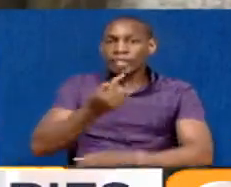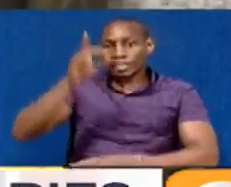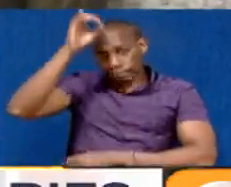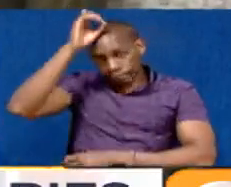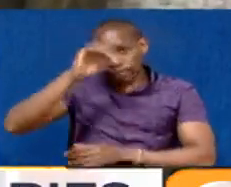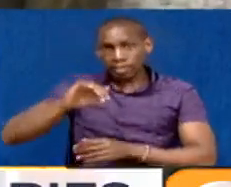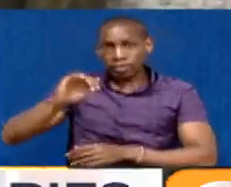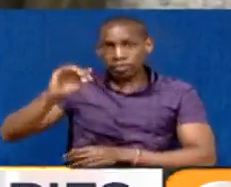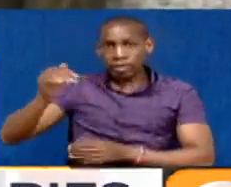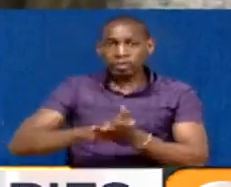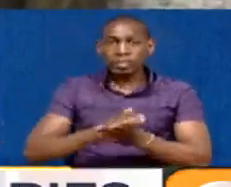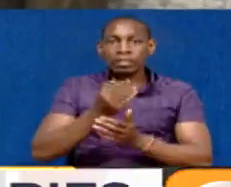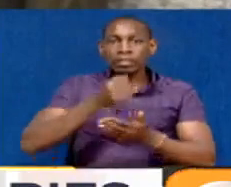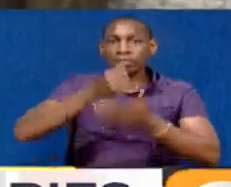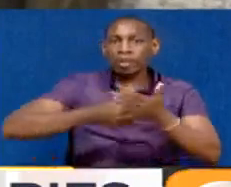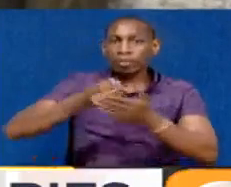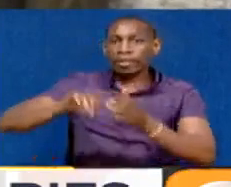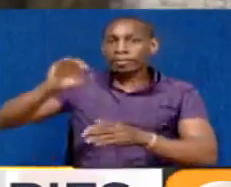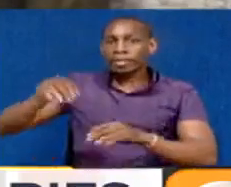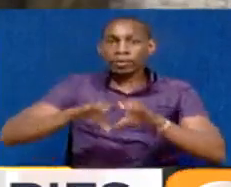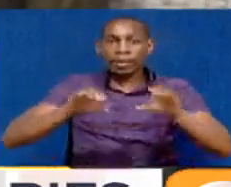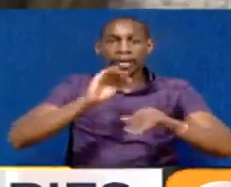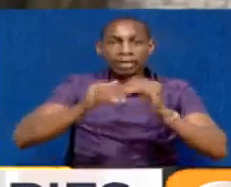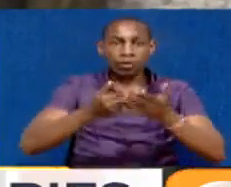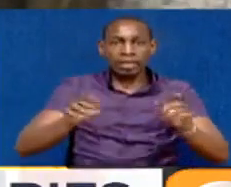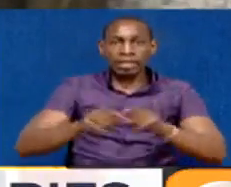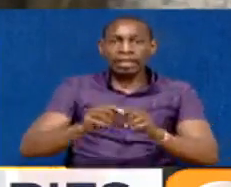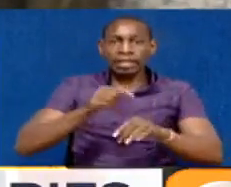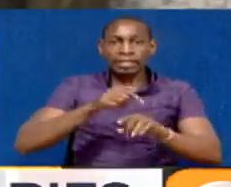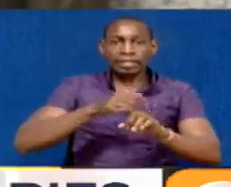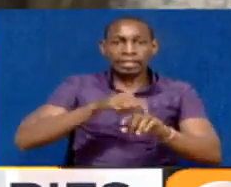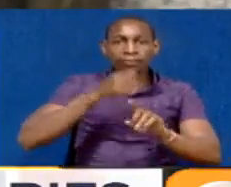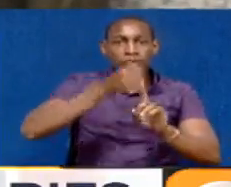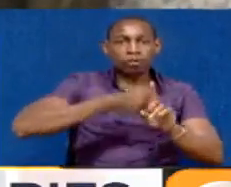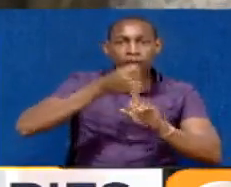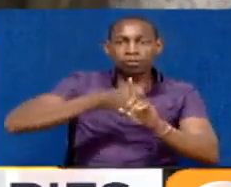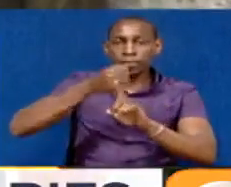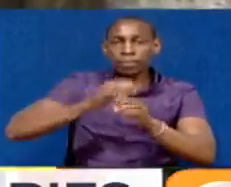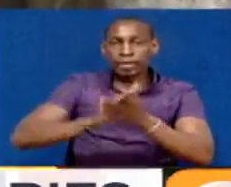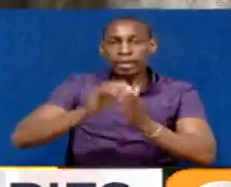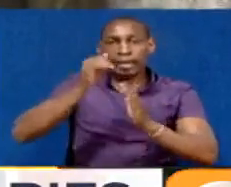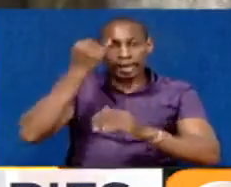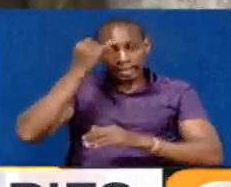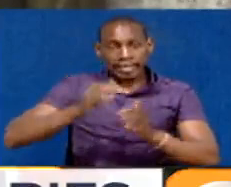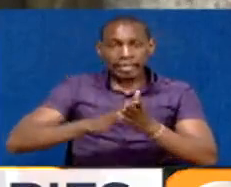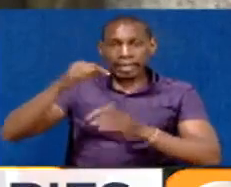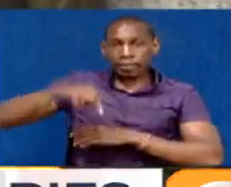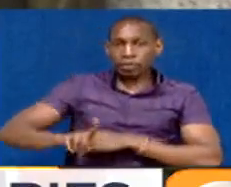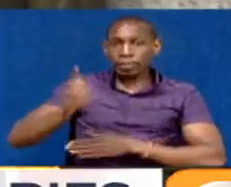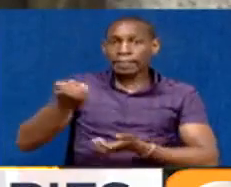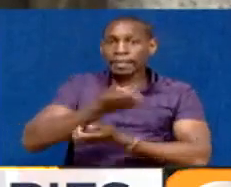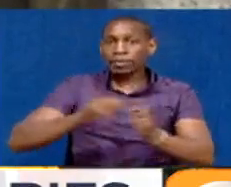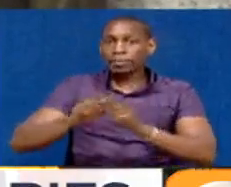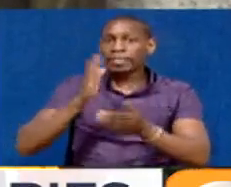We will comb every city and every market as we market the agenda of the bottom-up economy. And we will